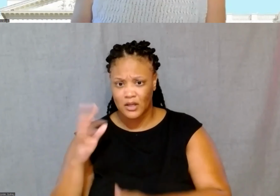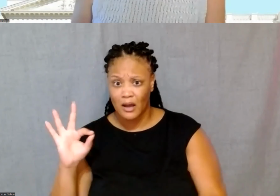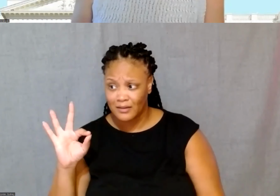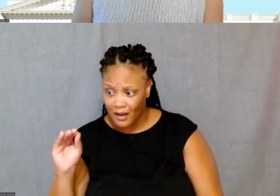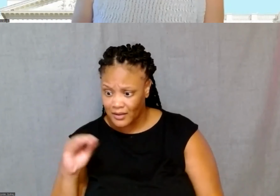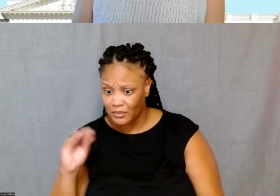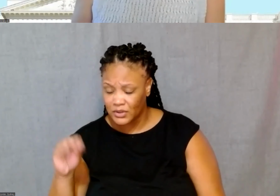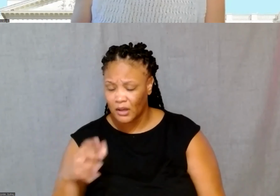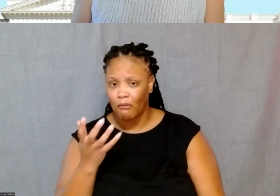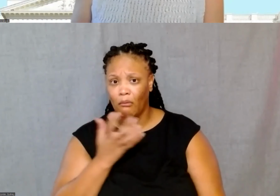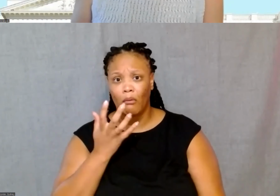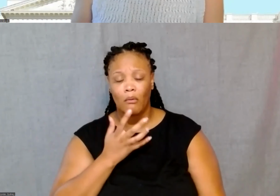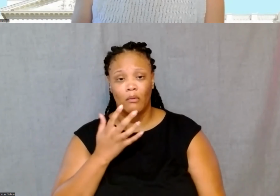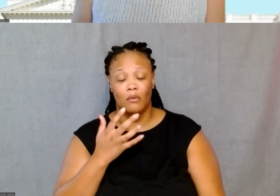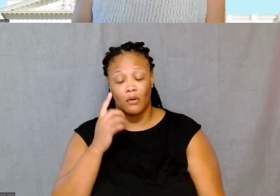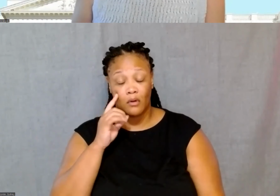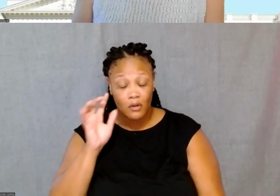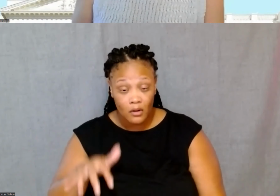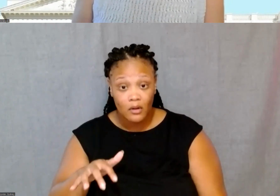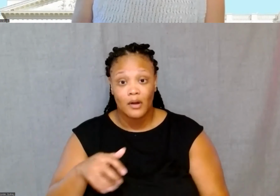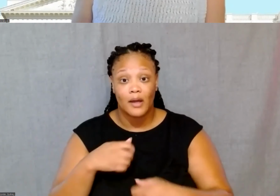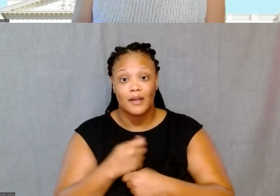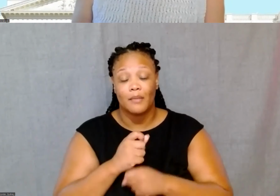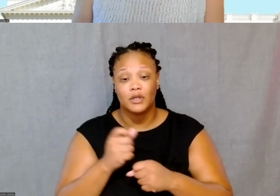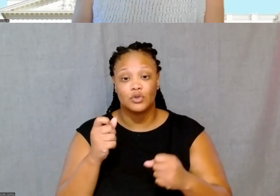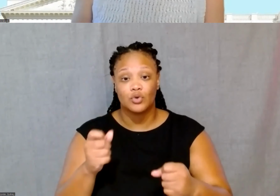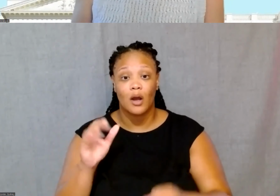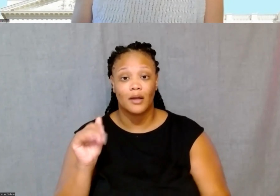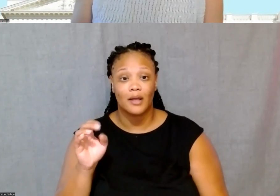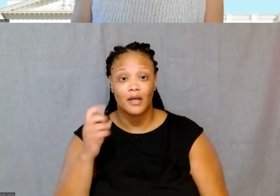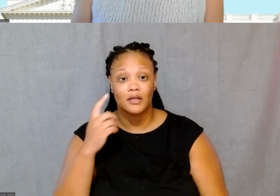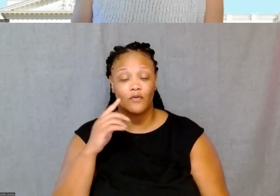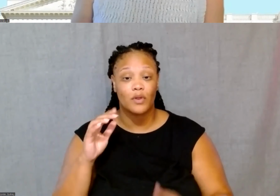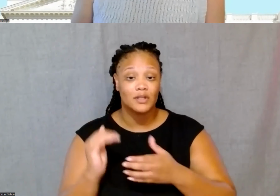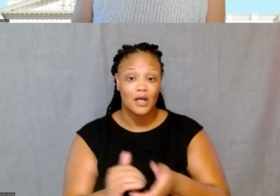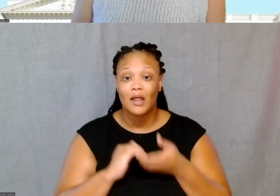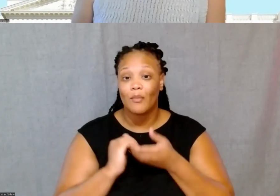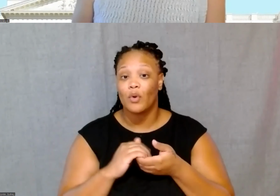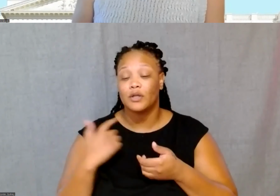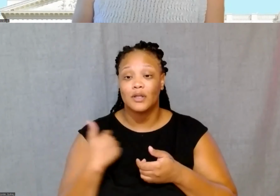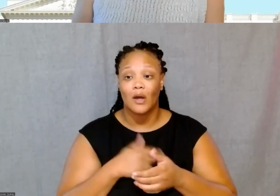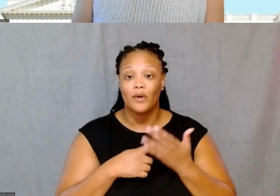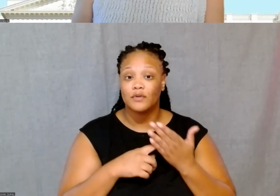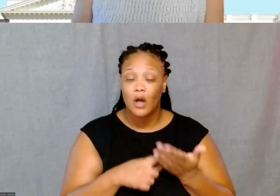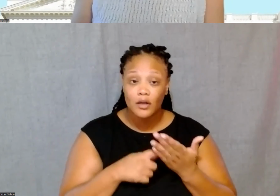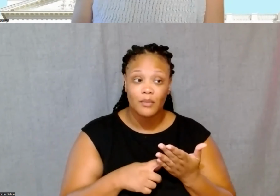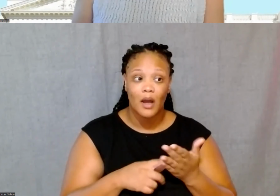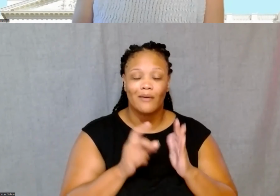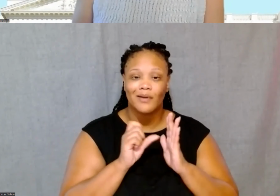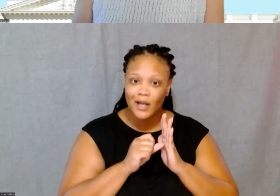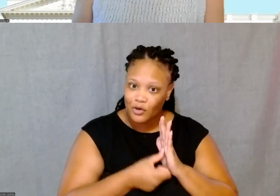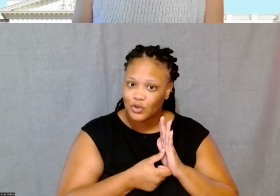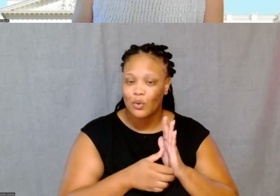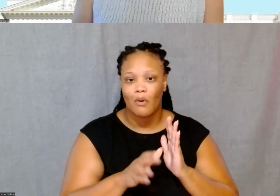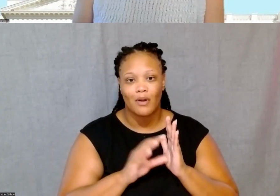staggering. And it makes a really solid case for this collaboration that we talked about, underscored, you know, and I